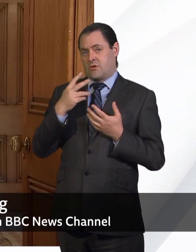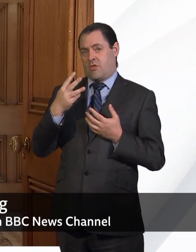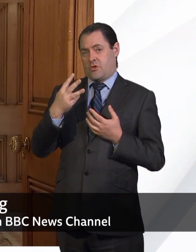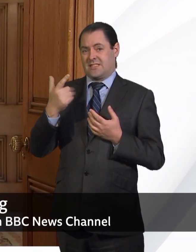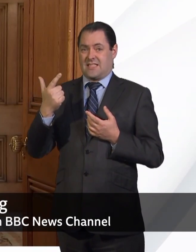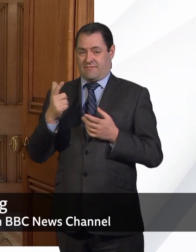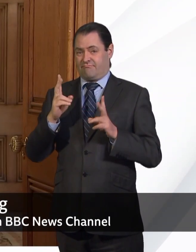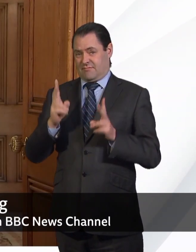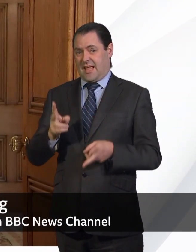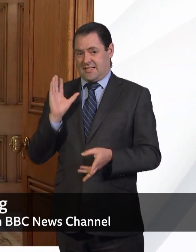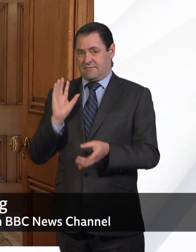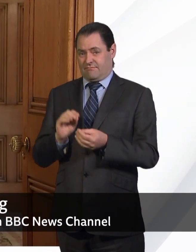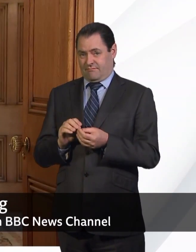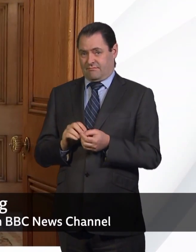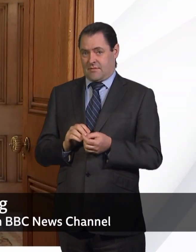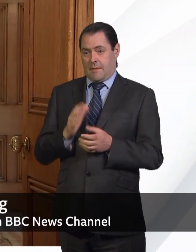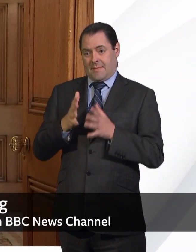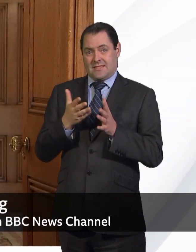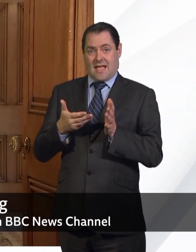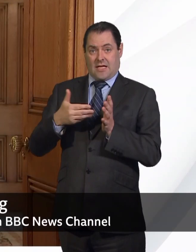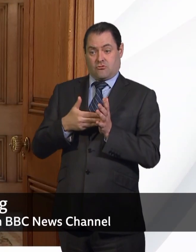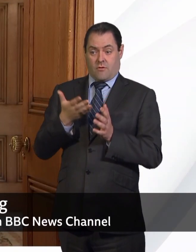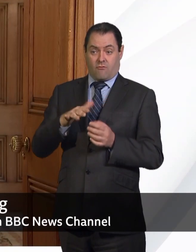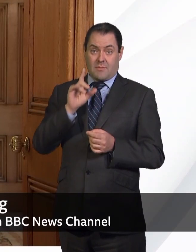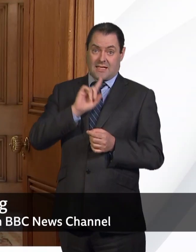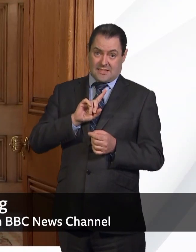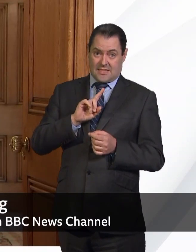37,837 have now died. That's an increase of